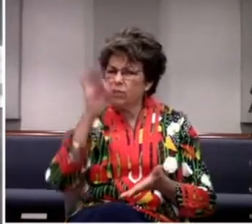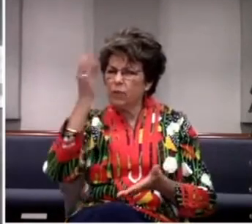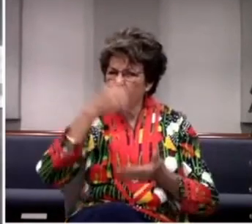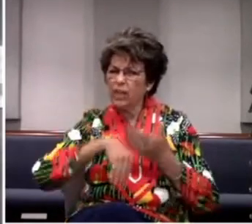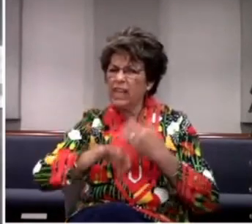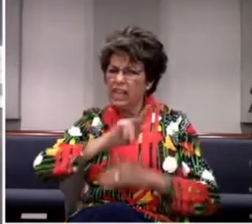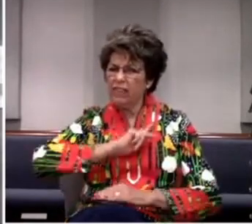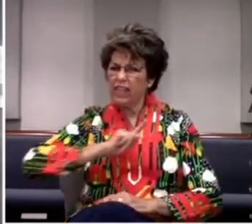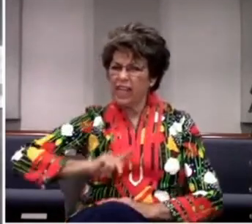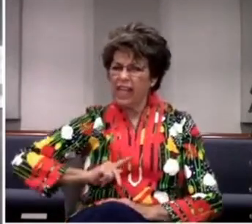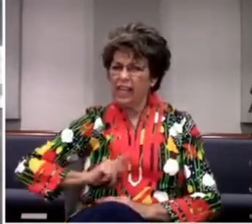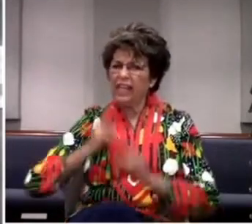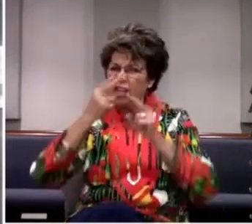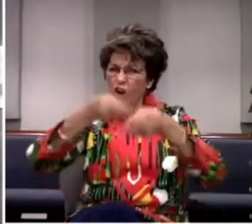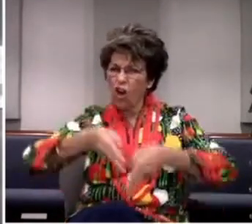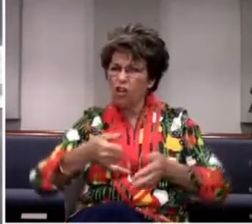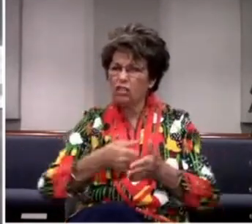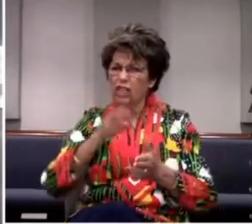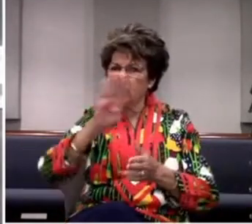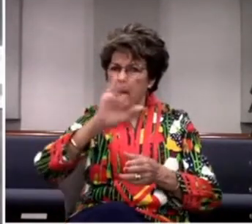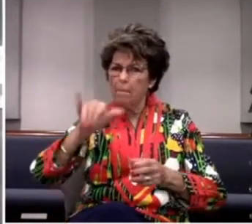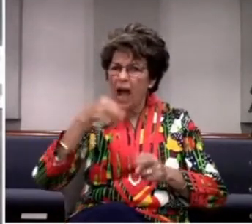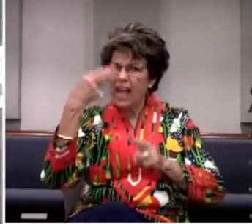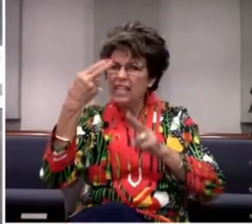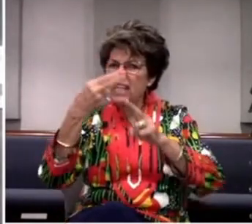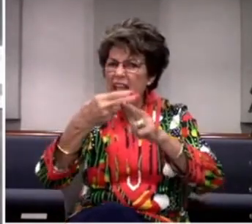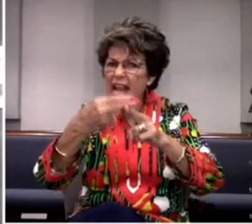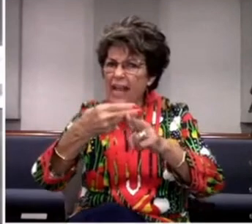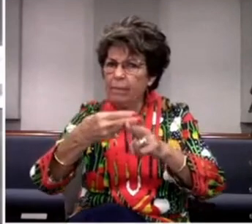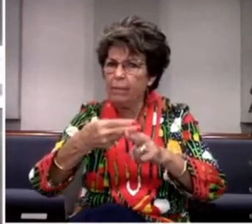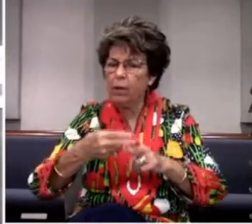by name. Look, if you would, at verse number 12.